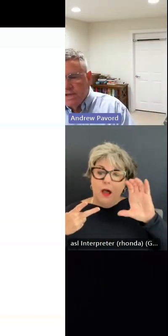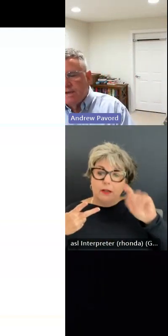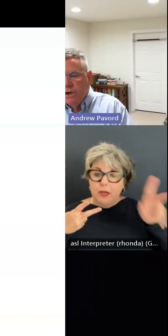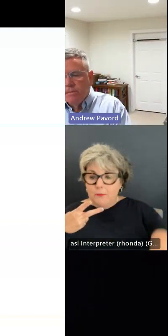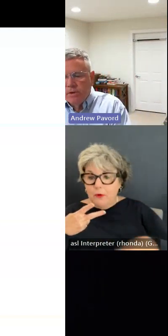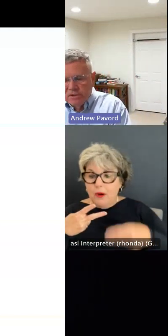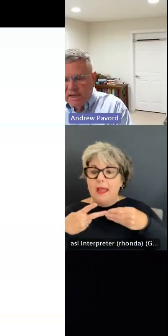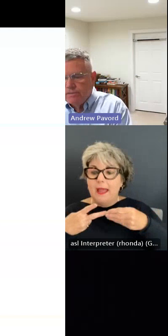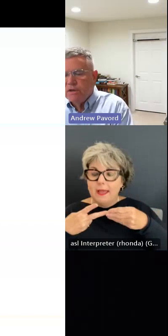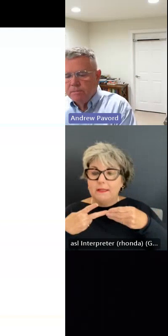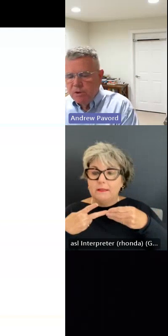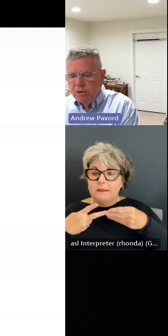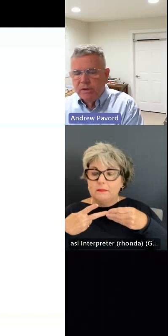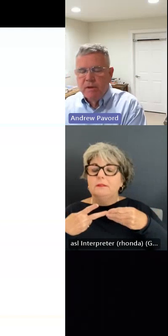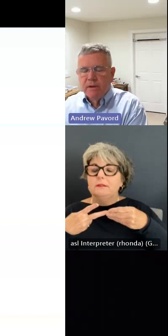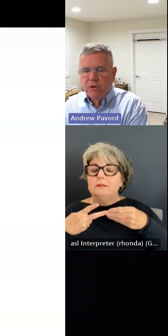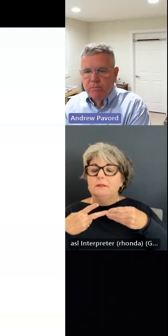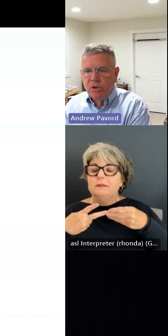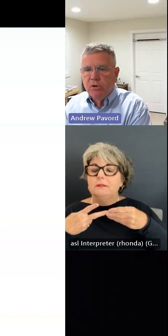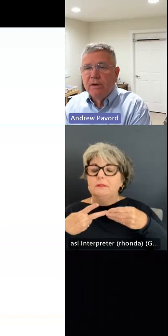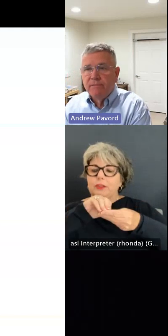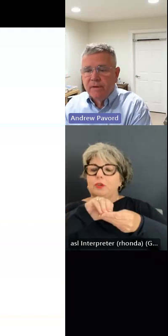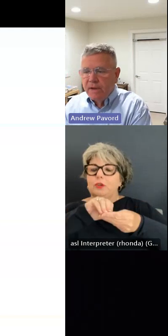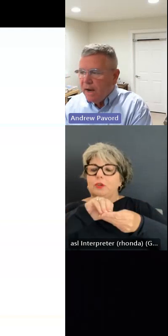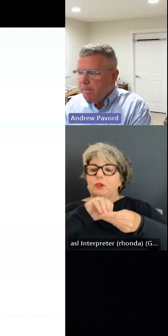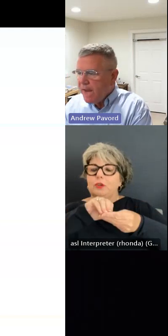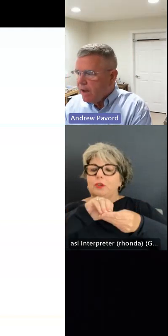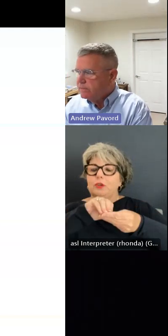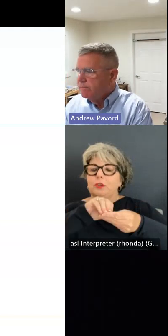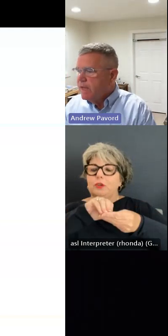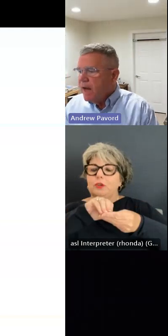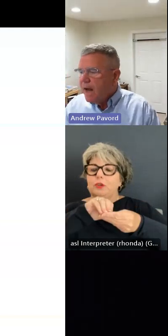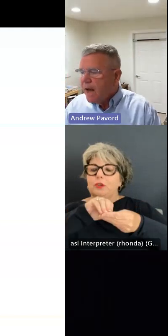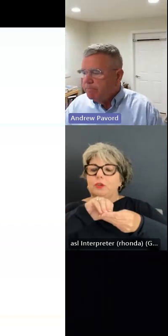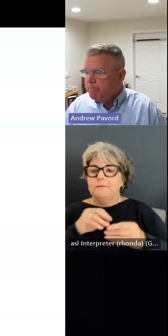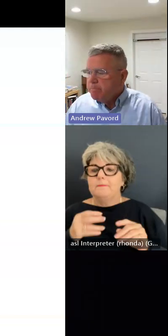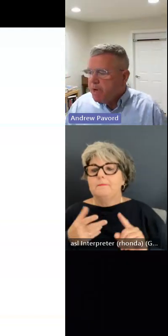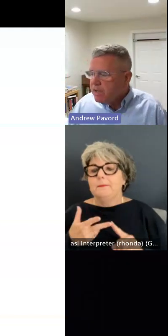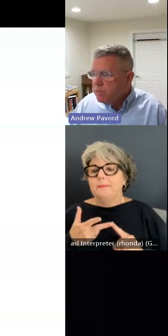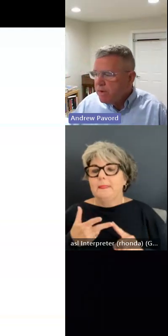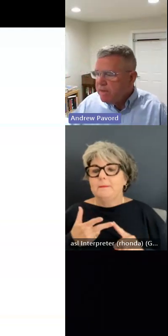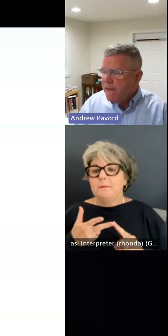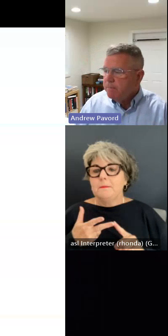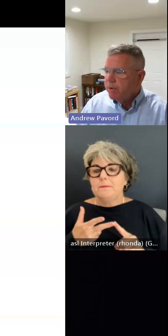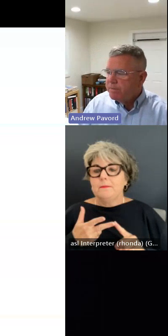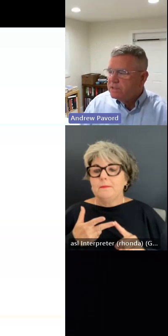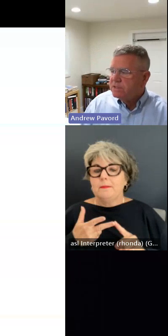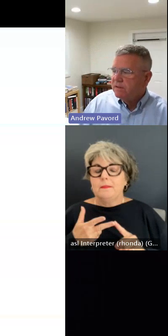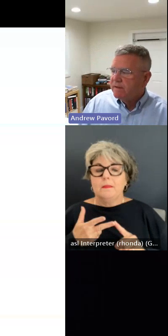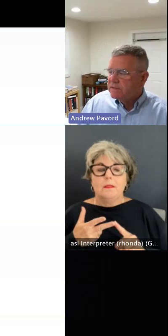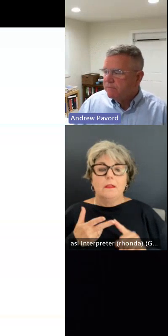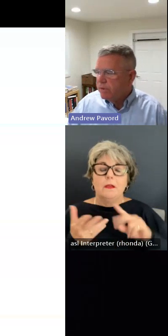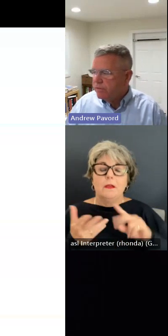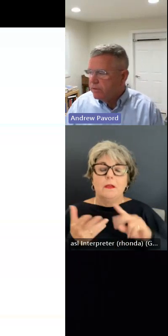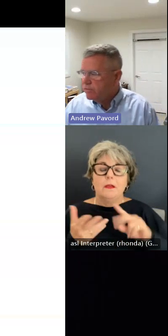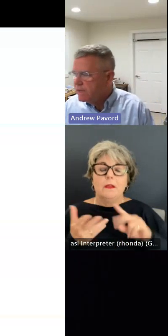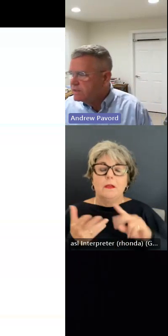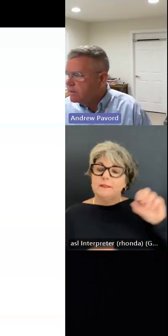September plus the October to get the cumulative amount. Because one of the main purposes of